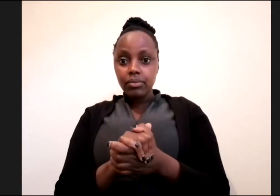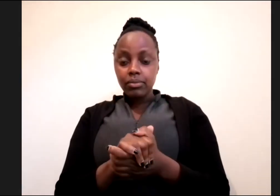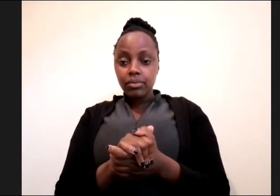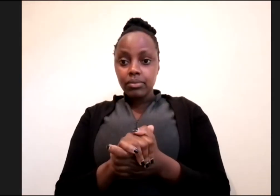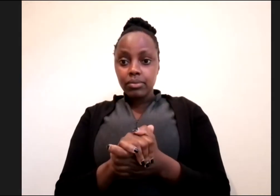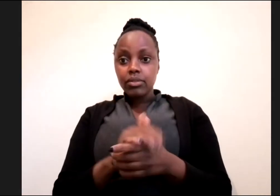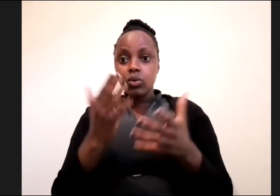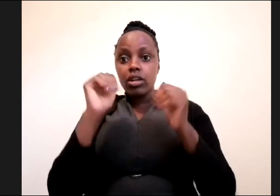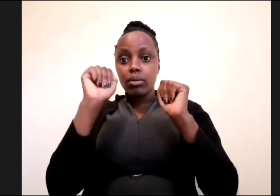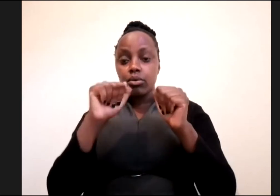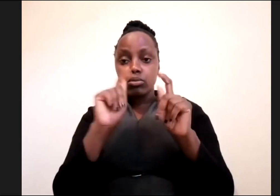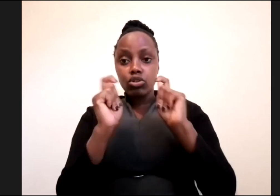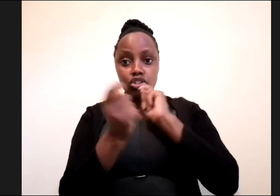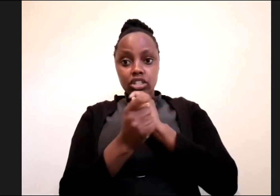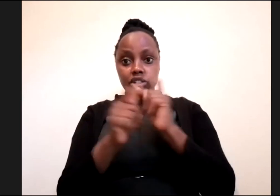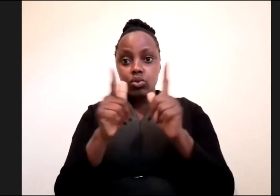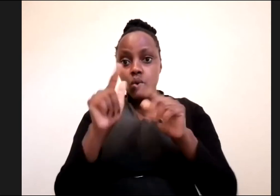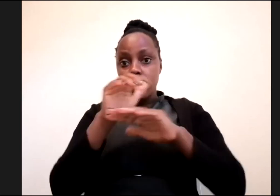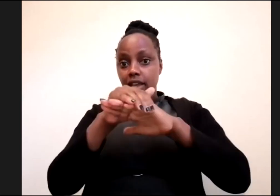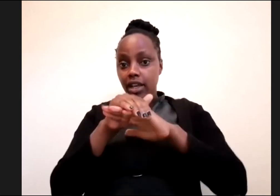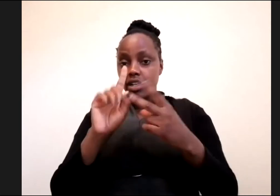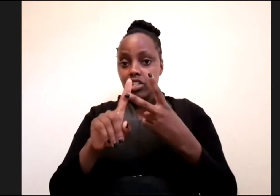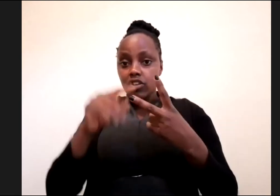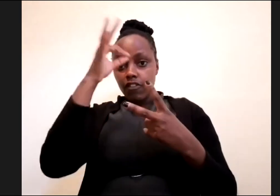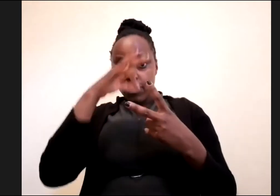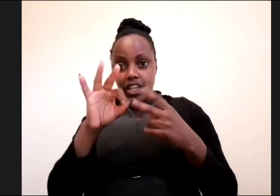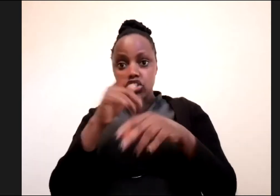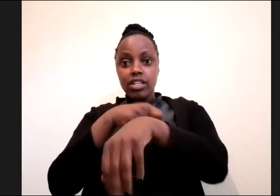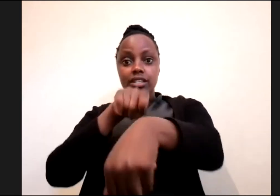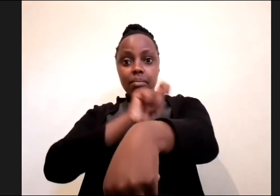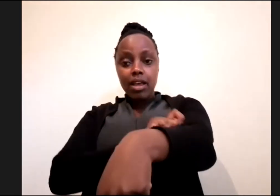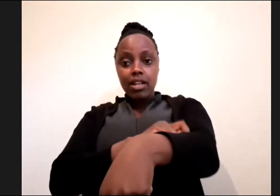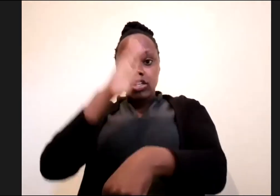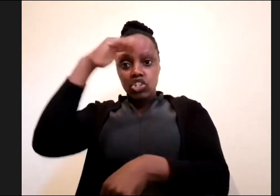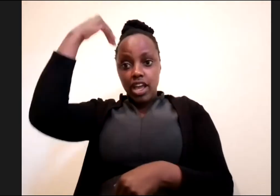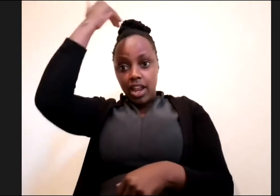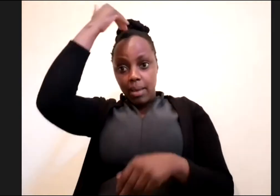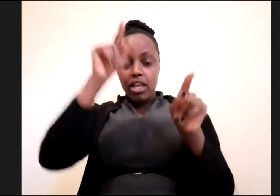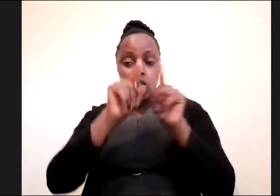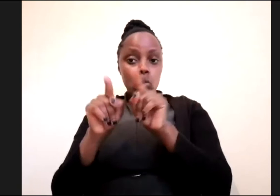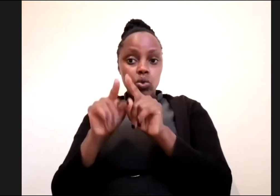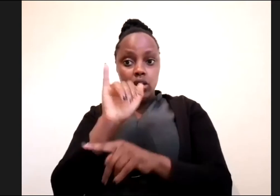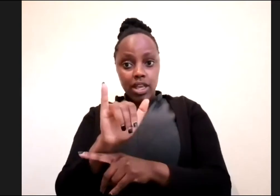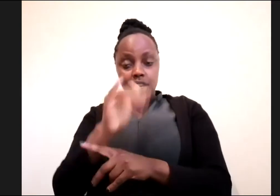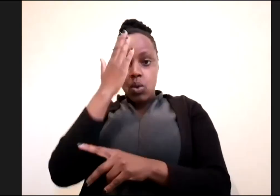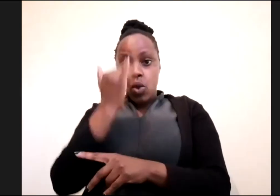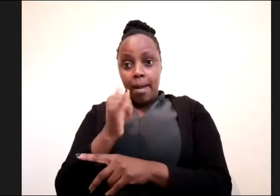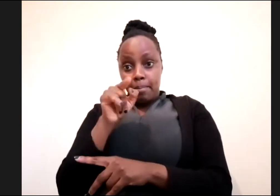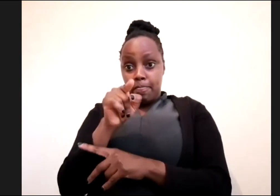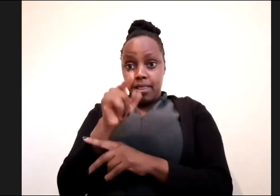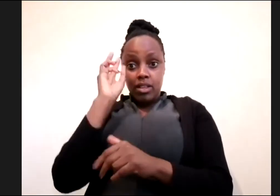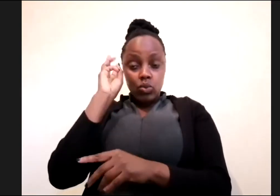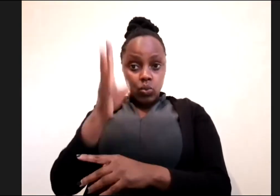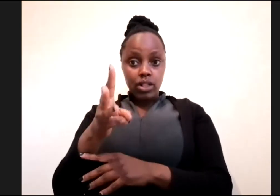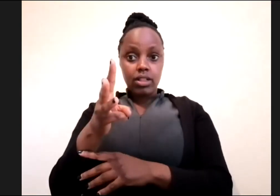where you can switch to English, French, Spanish, Arabic. So please feel free to select the language